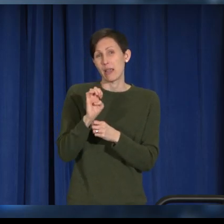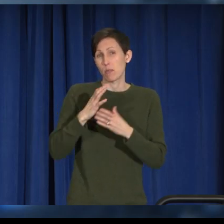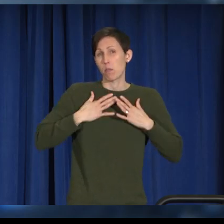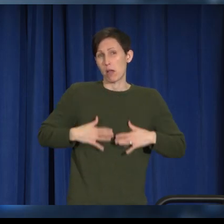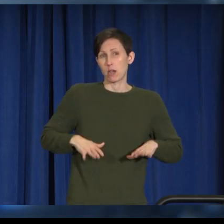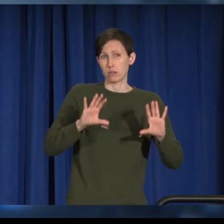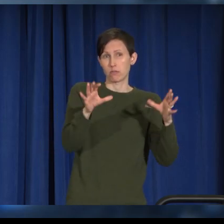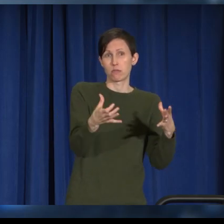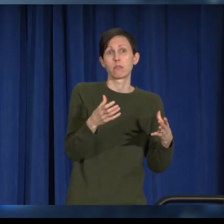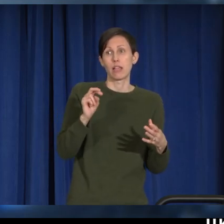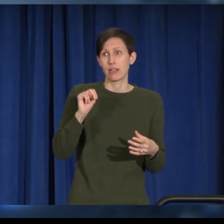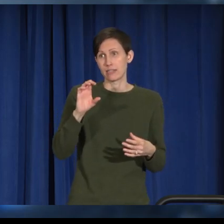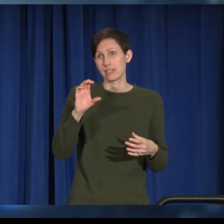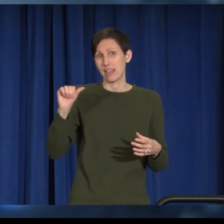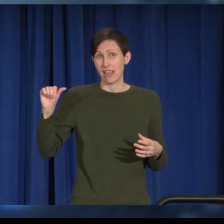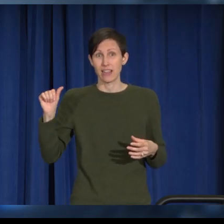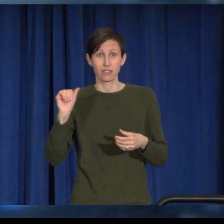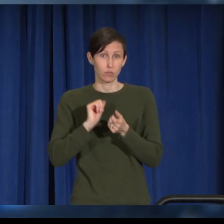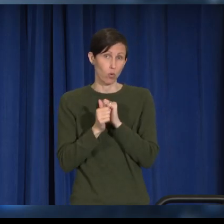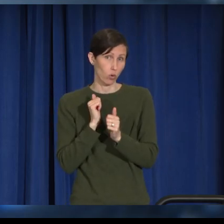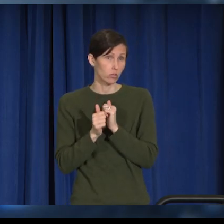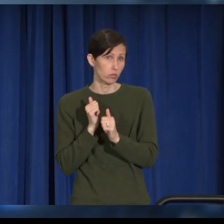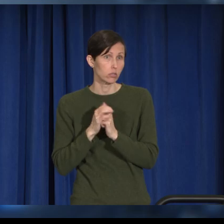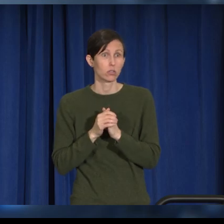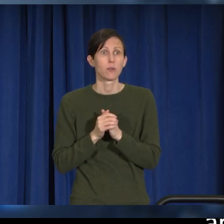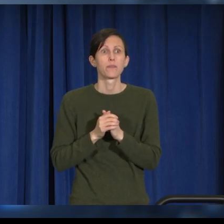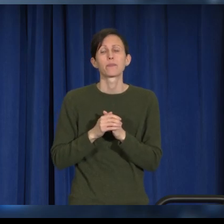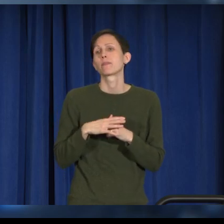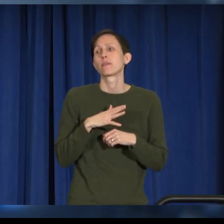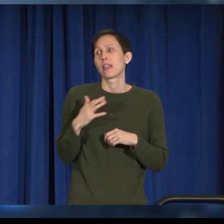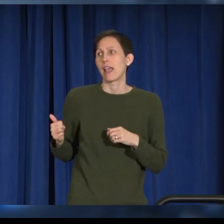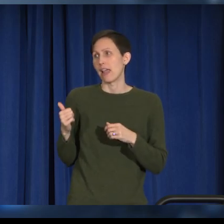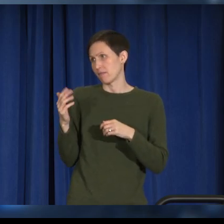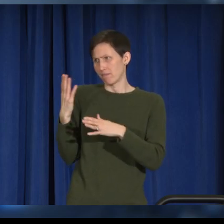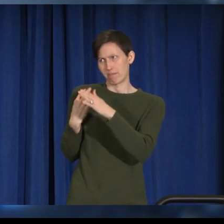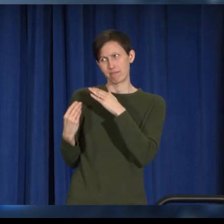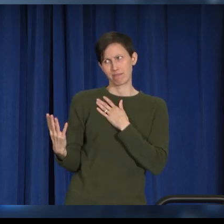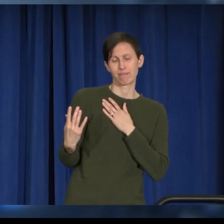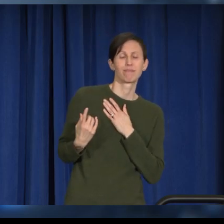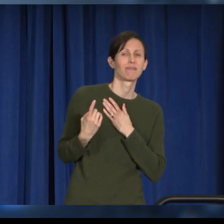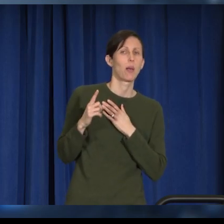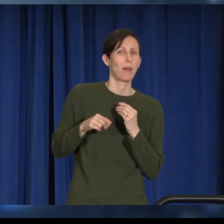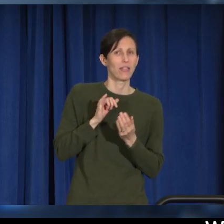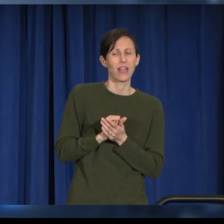within NCAA sport. And kind of anecdotally on that, one of the most,